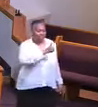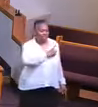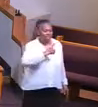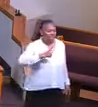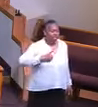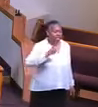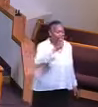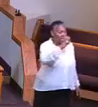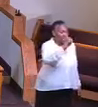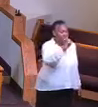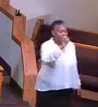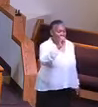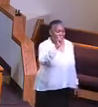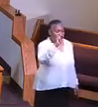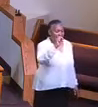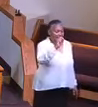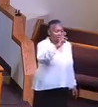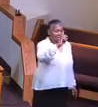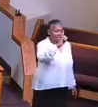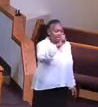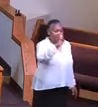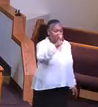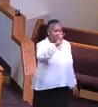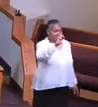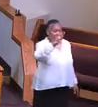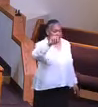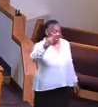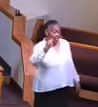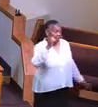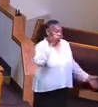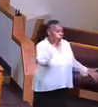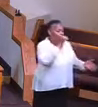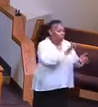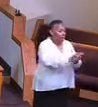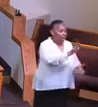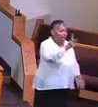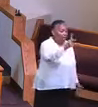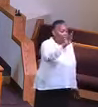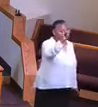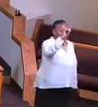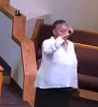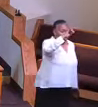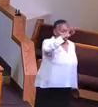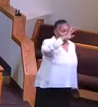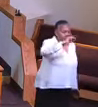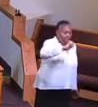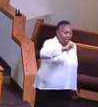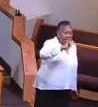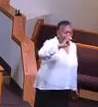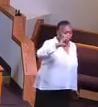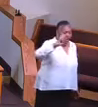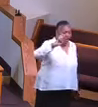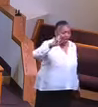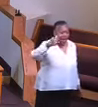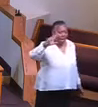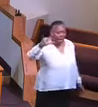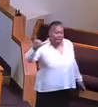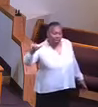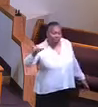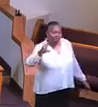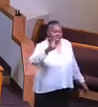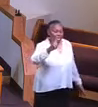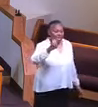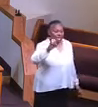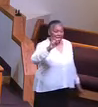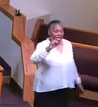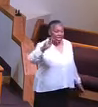I'm thinking Don Dead, my wife Dean's Christmas Dead, my daughter Bread Dead. We greet you from People's Missionary Baptist Church under the guidance of Dr.